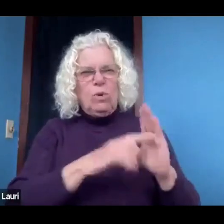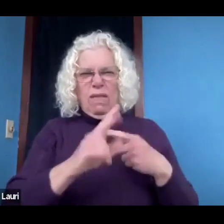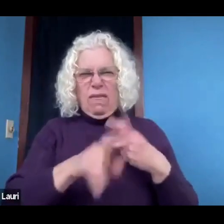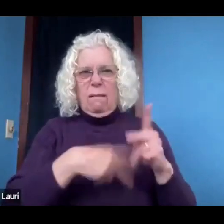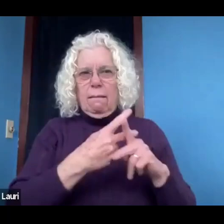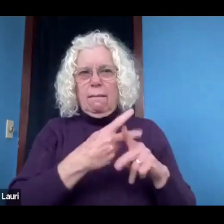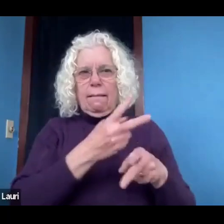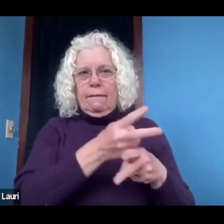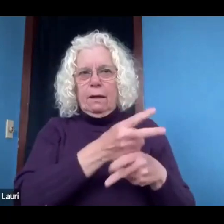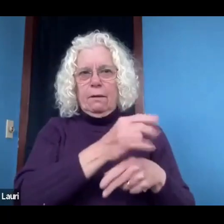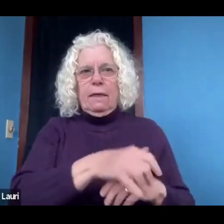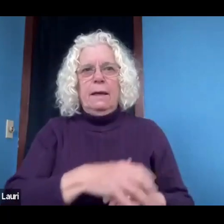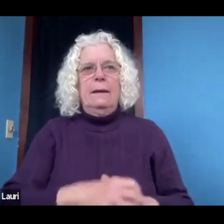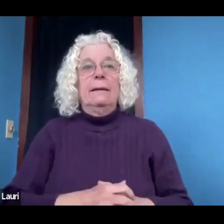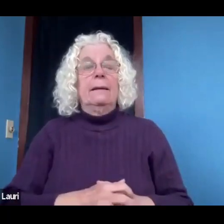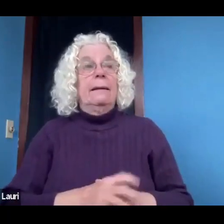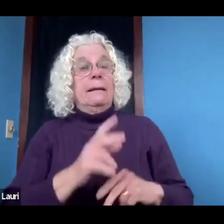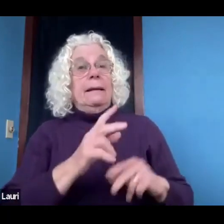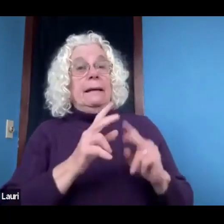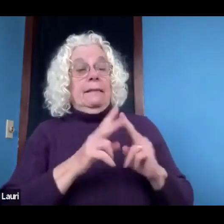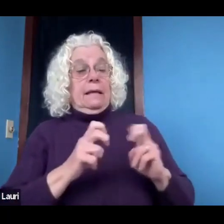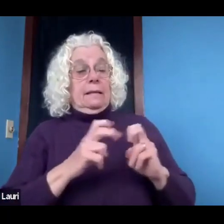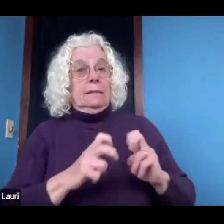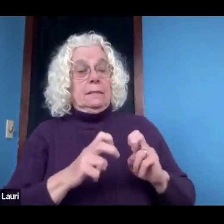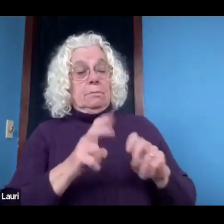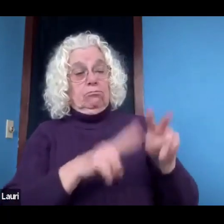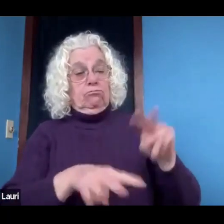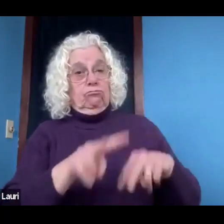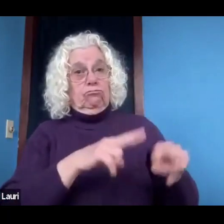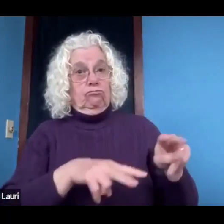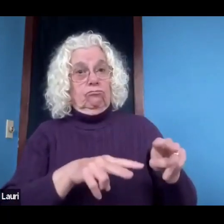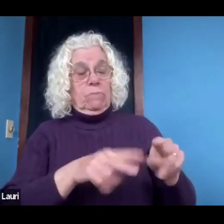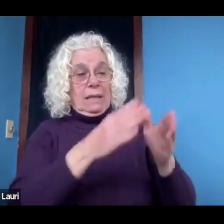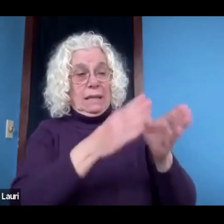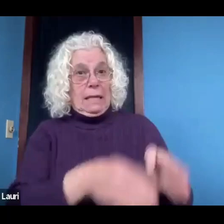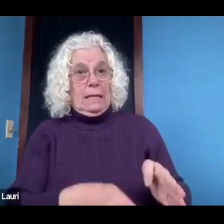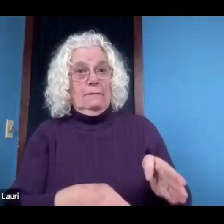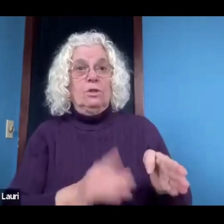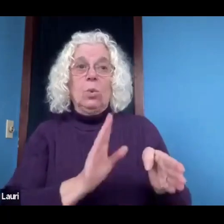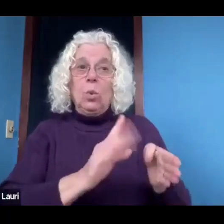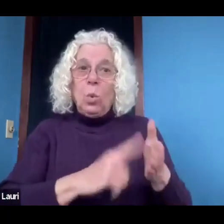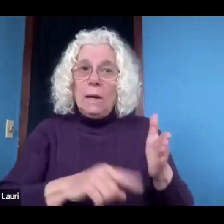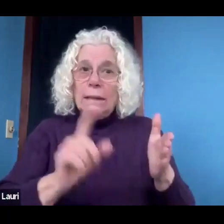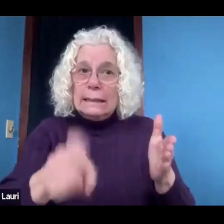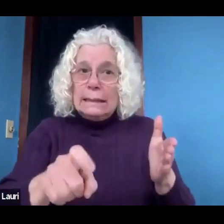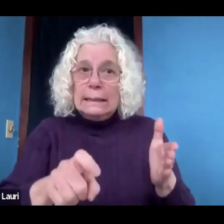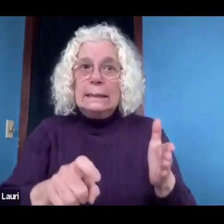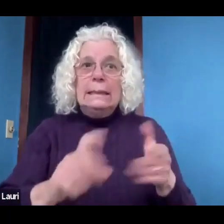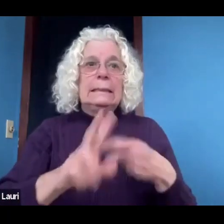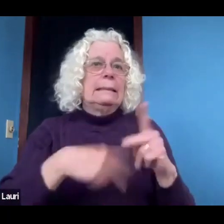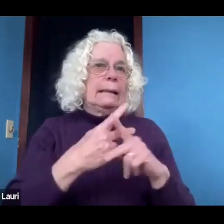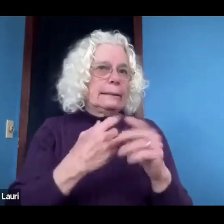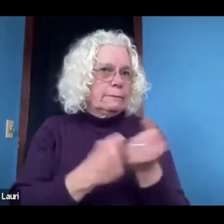care. And that assessment is to review the individual's needs